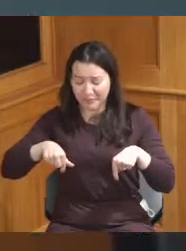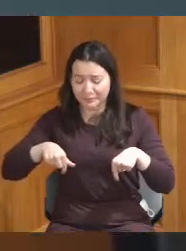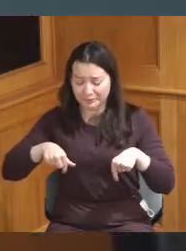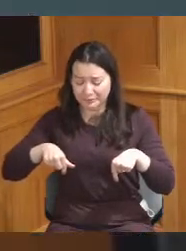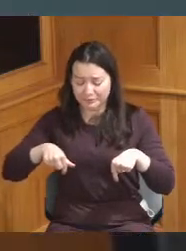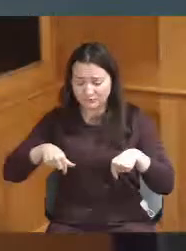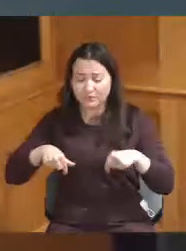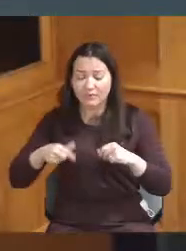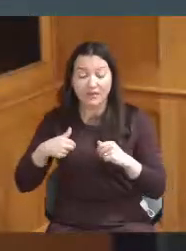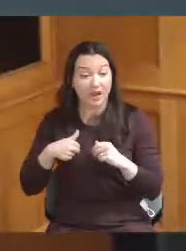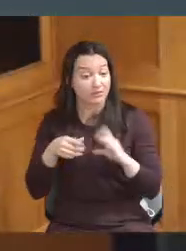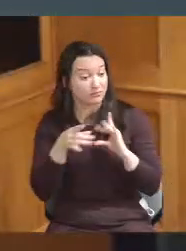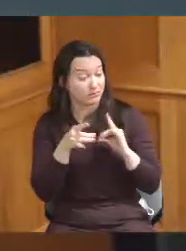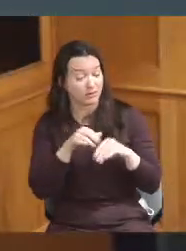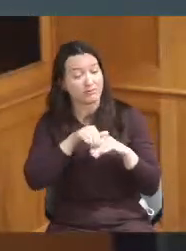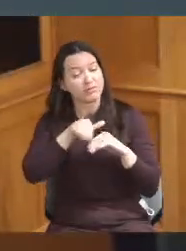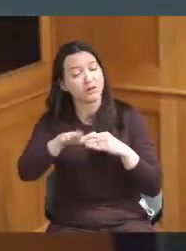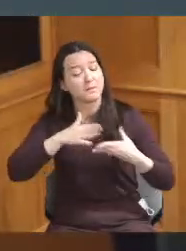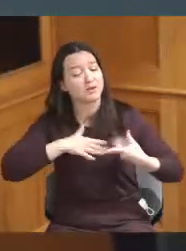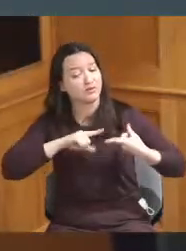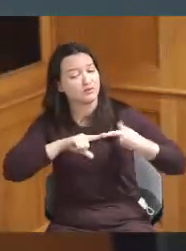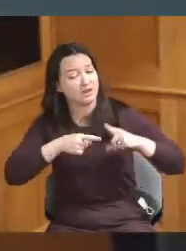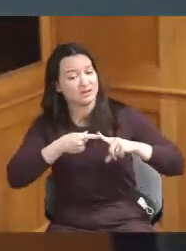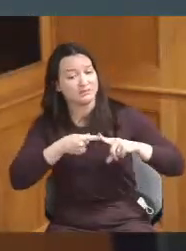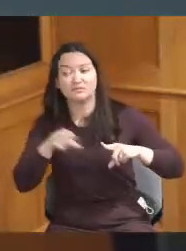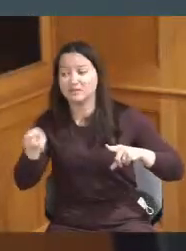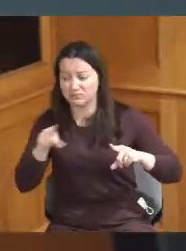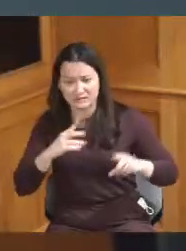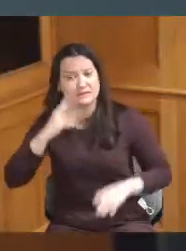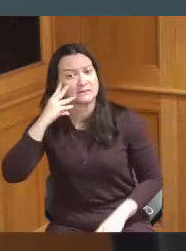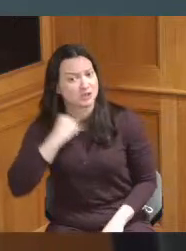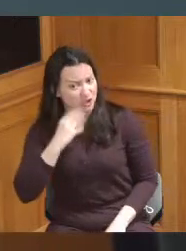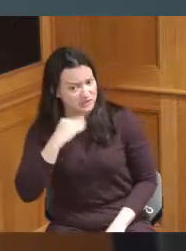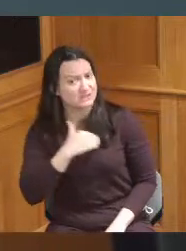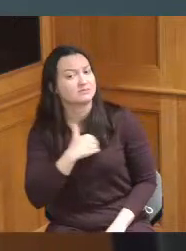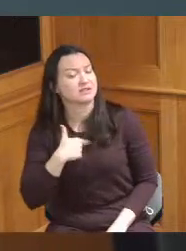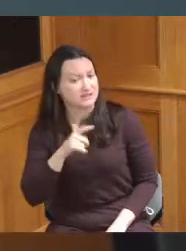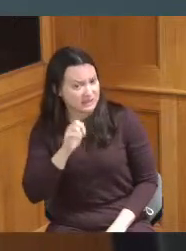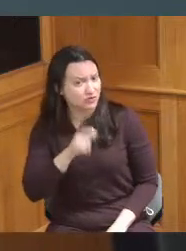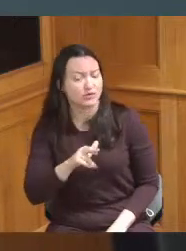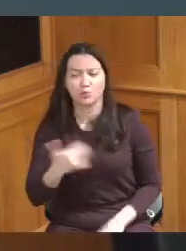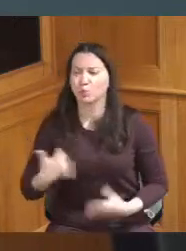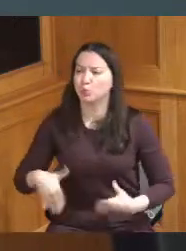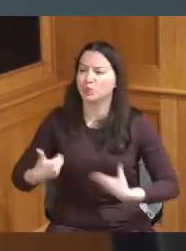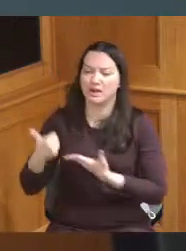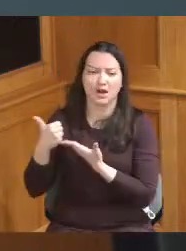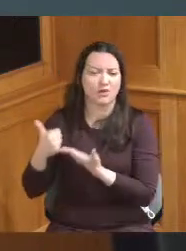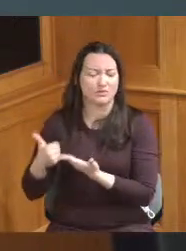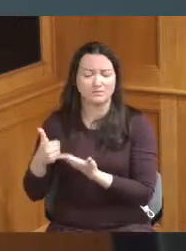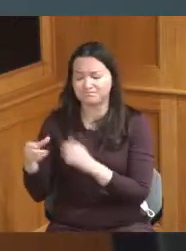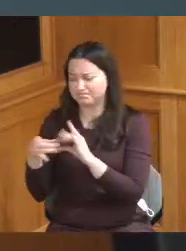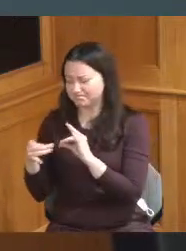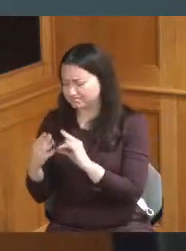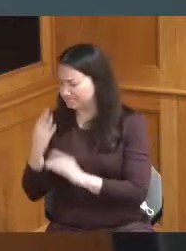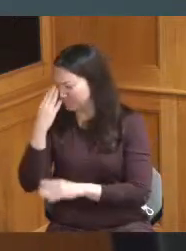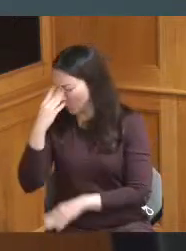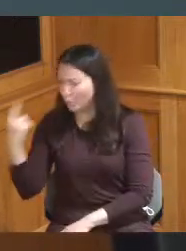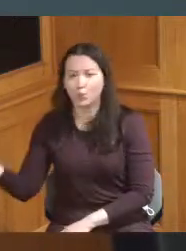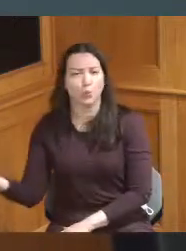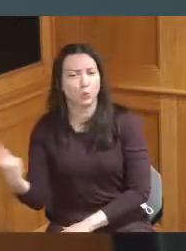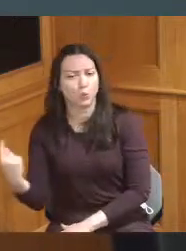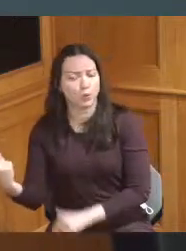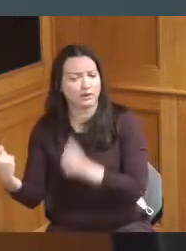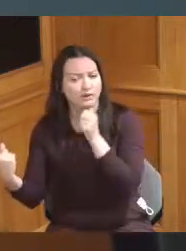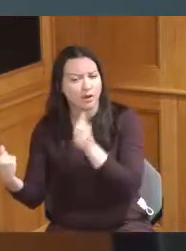to send what you were doing down to my friend when he was going through it, and it was very helpful, he said, to know that he was not alone.